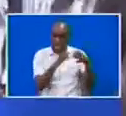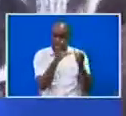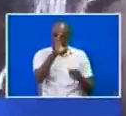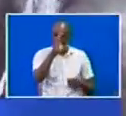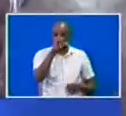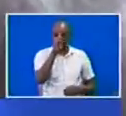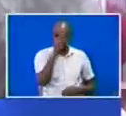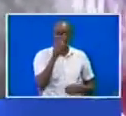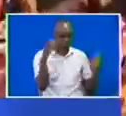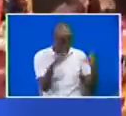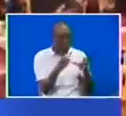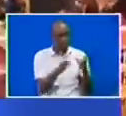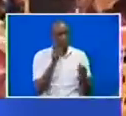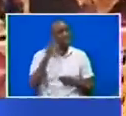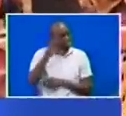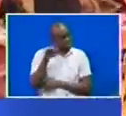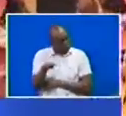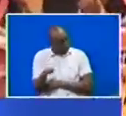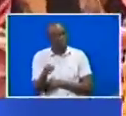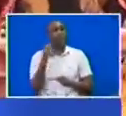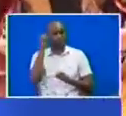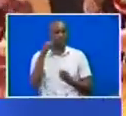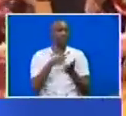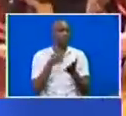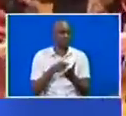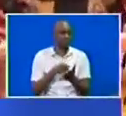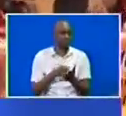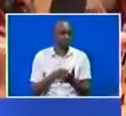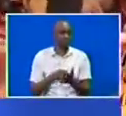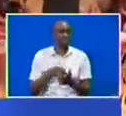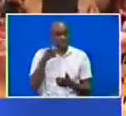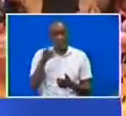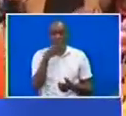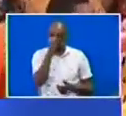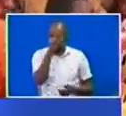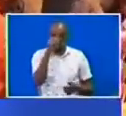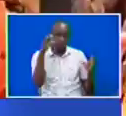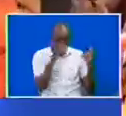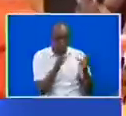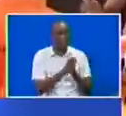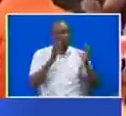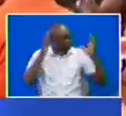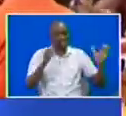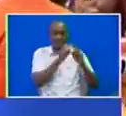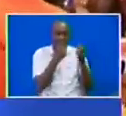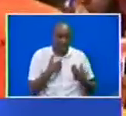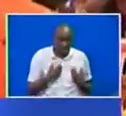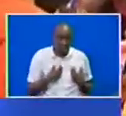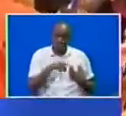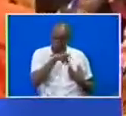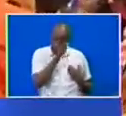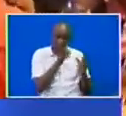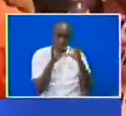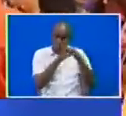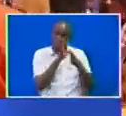play a big role in the region's politics. Farah and Dolal come from the largest sub-clan. Their willian and their